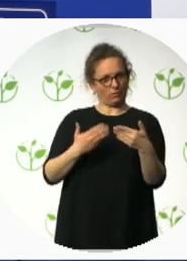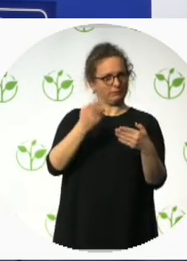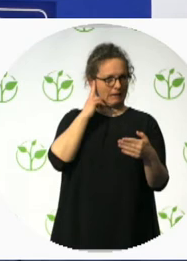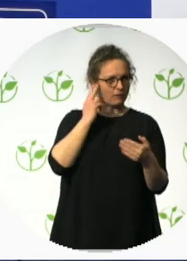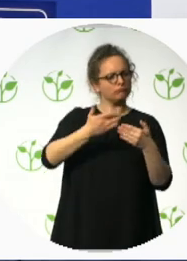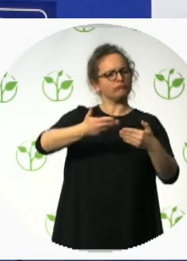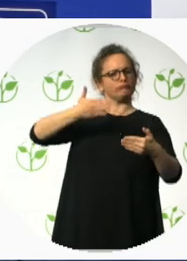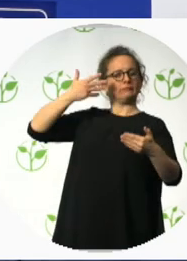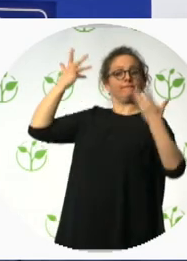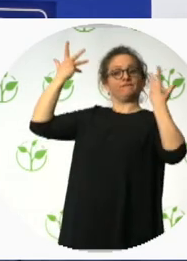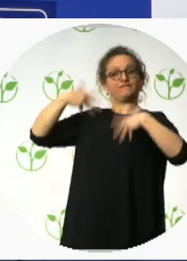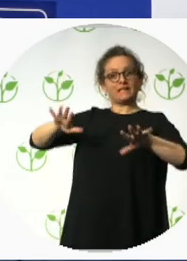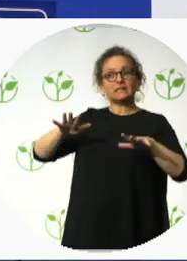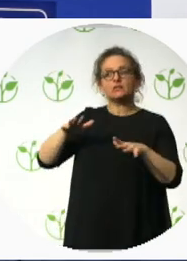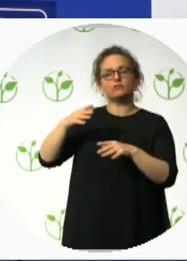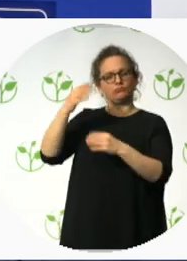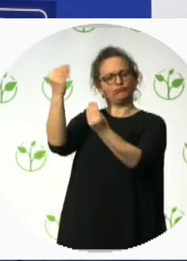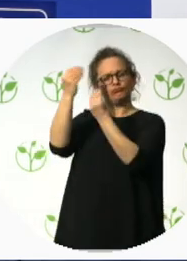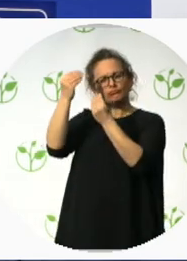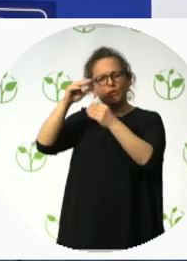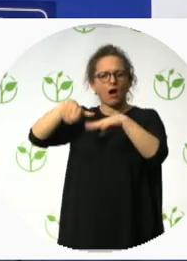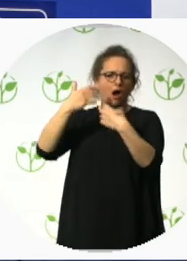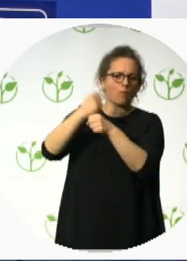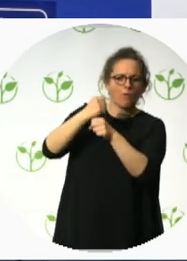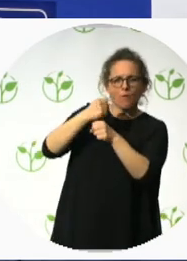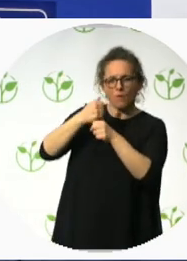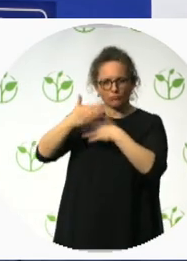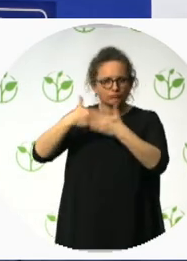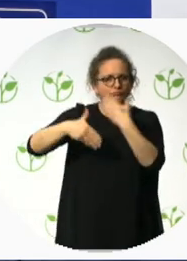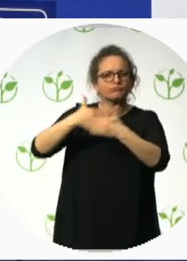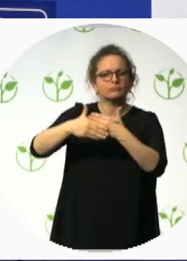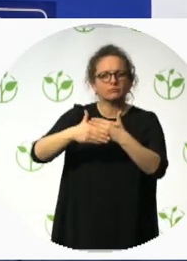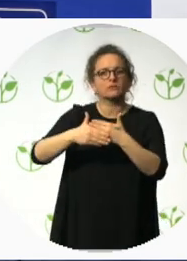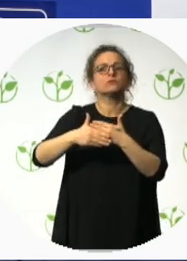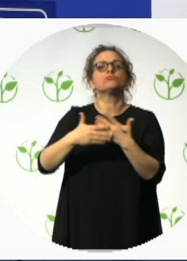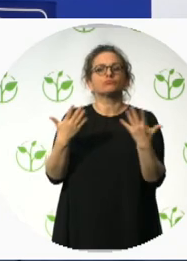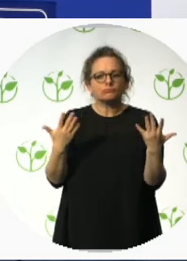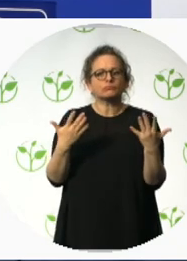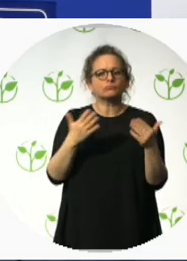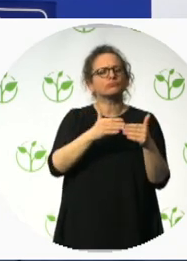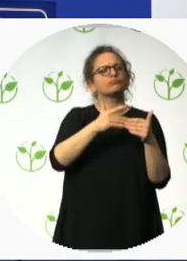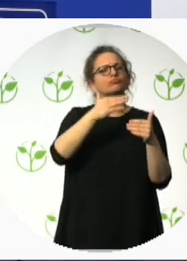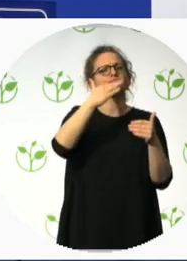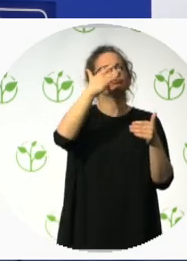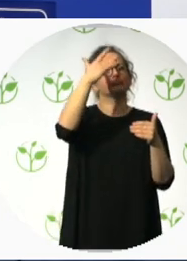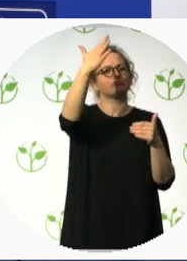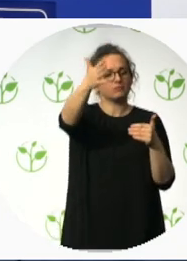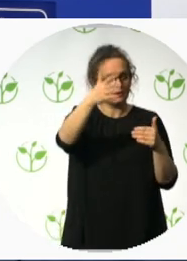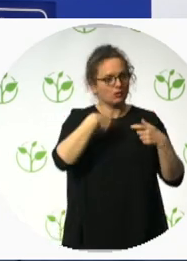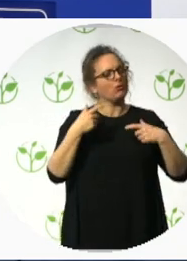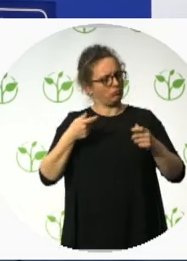an architect and make a lot of money later, they're going to pay a lot of taxes, and the government will more than recoup their